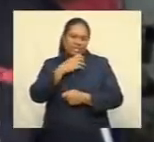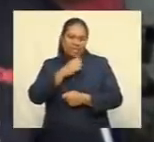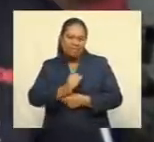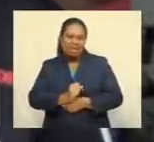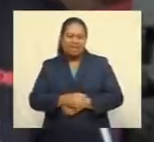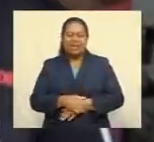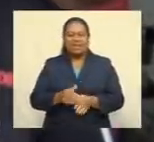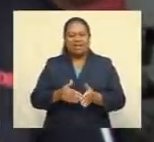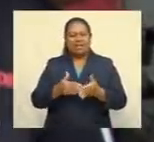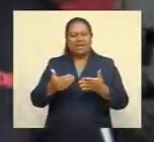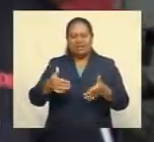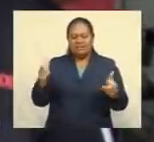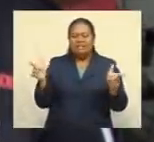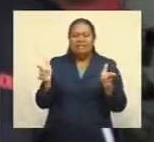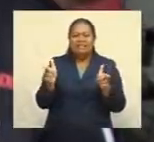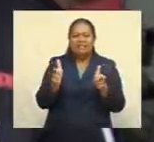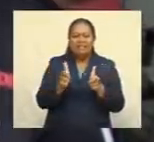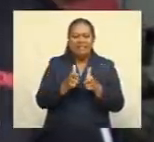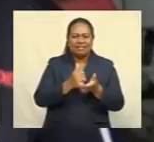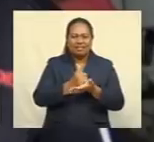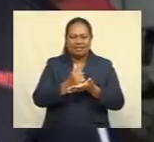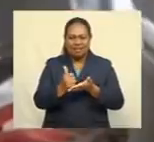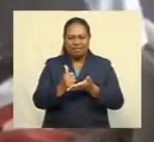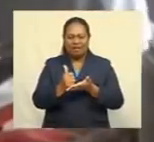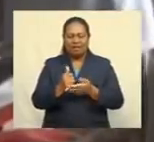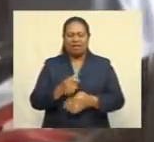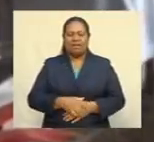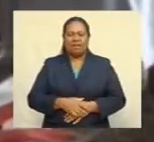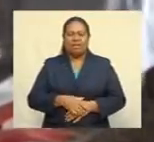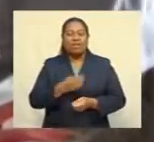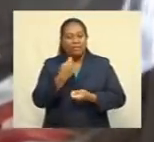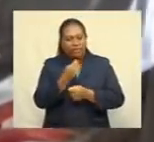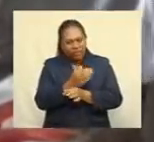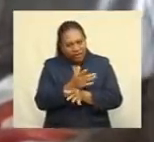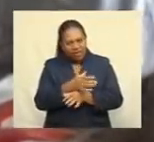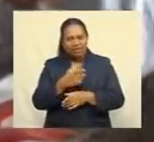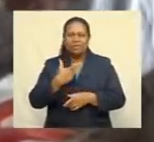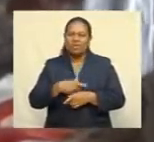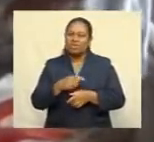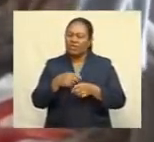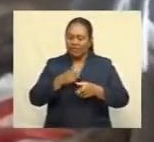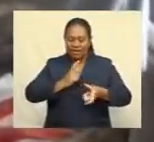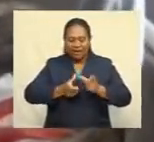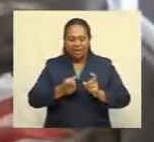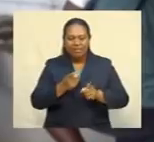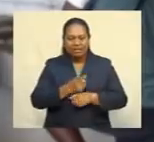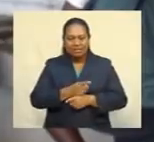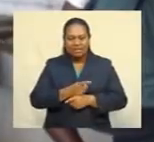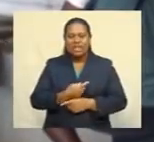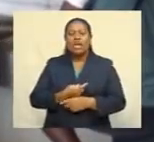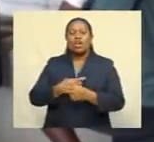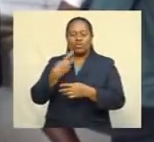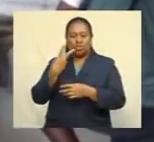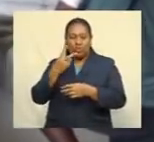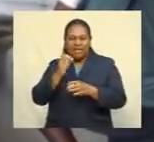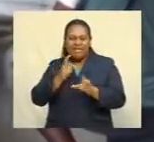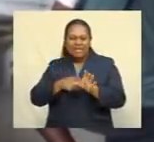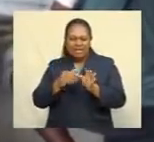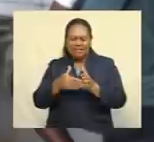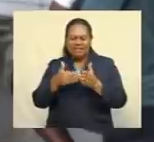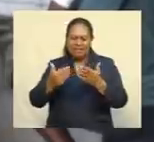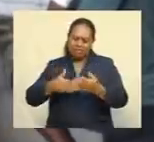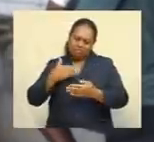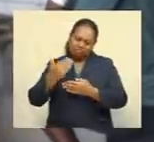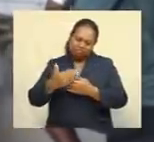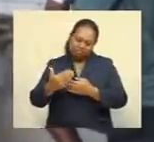fish is less because of the climate change. Alatini Bambiao, who has been fishing for over 2 decades, says they have to be cautious